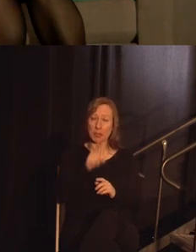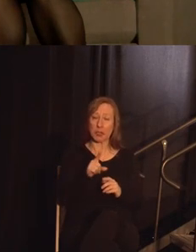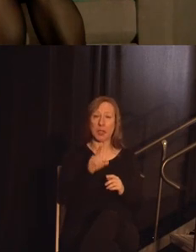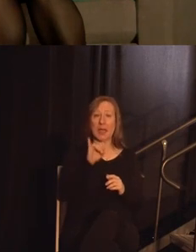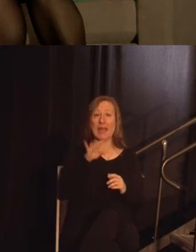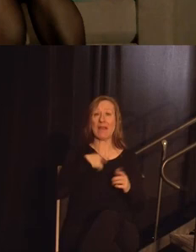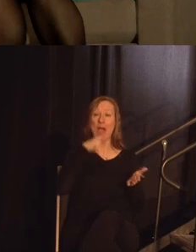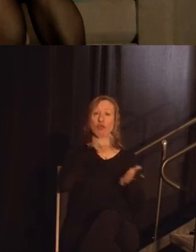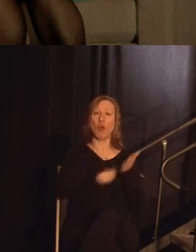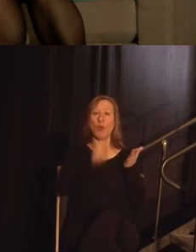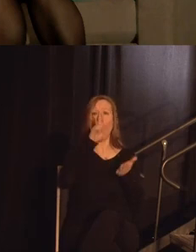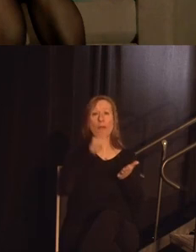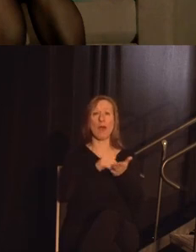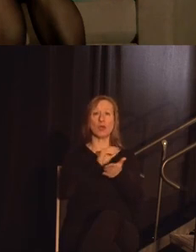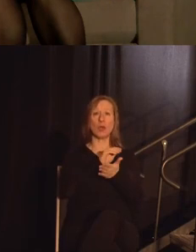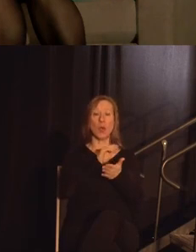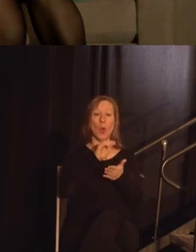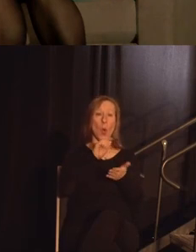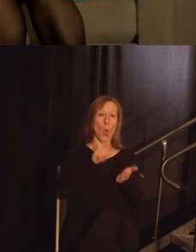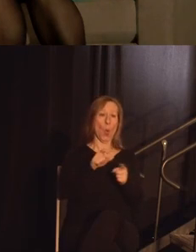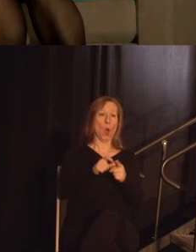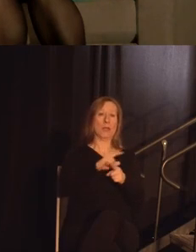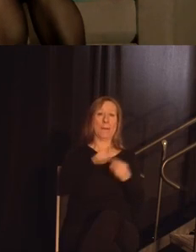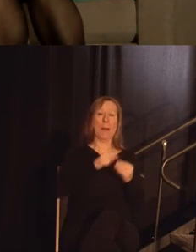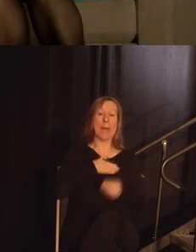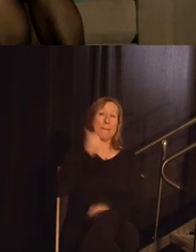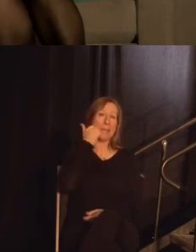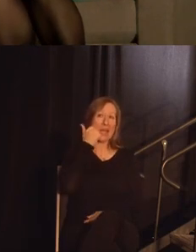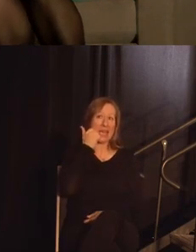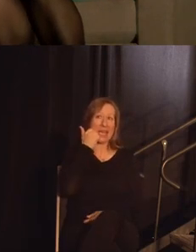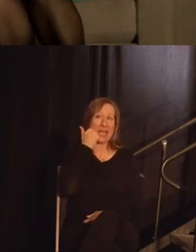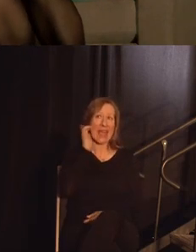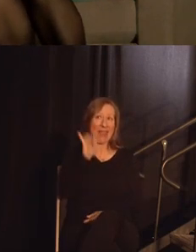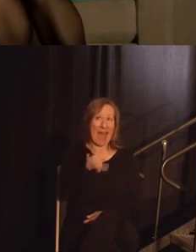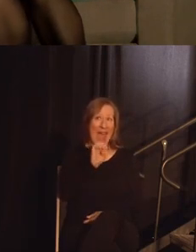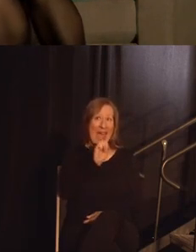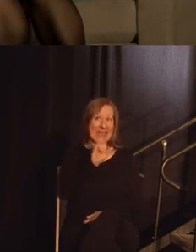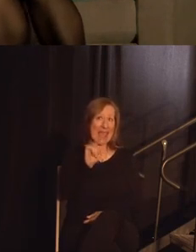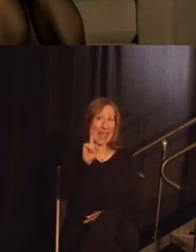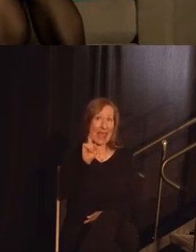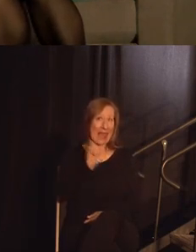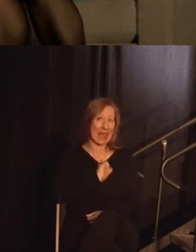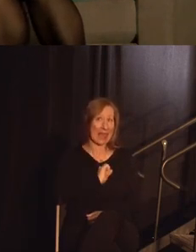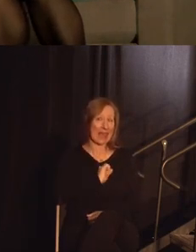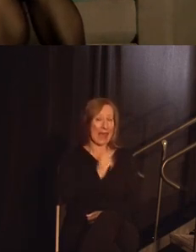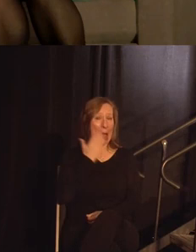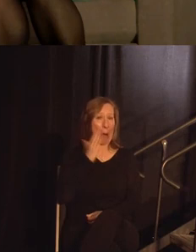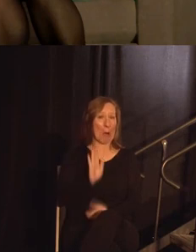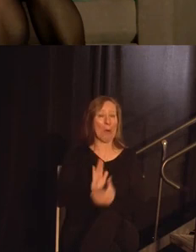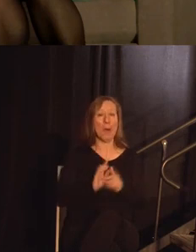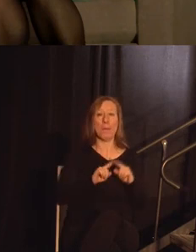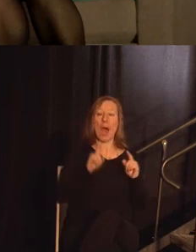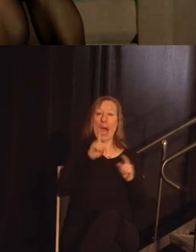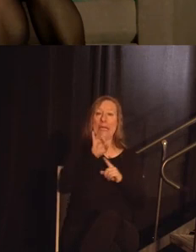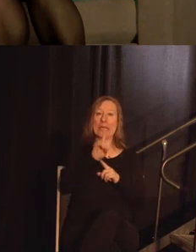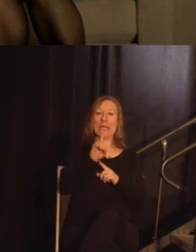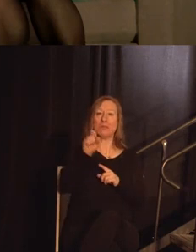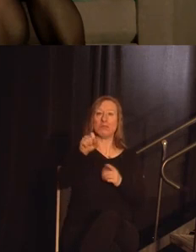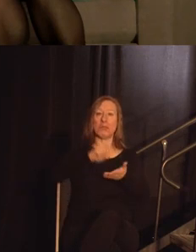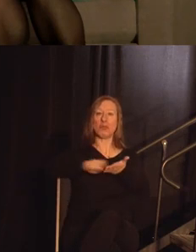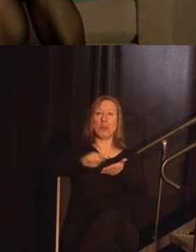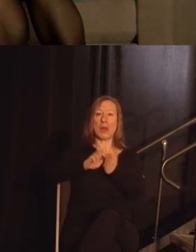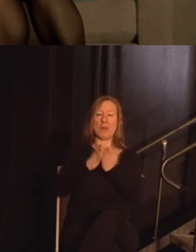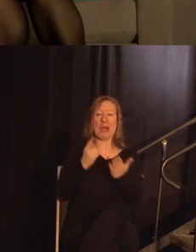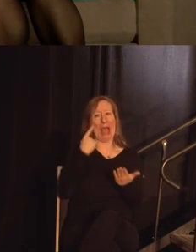if I wrote 1,000 words about my period, like does that count as an essay? But then yeah, I did write a book that I think